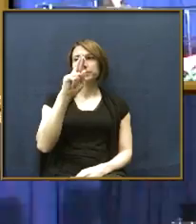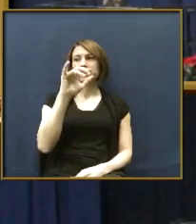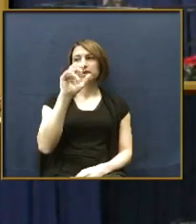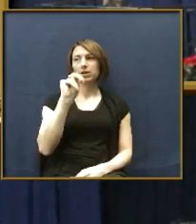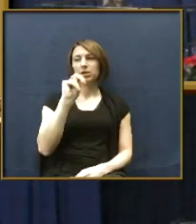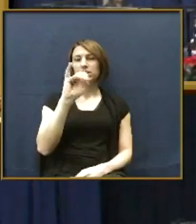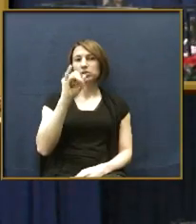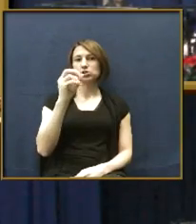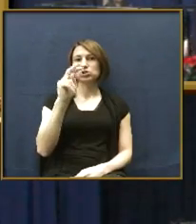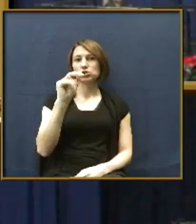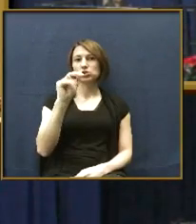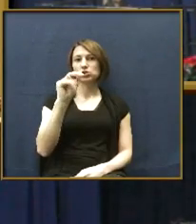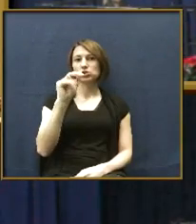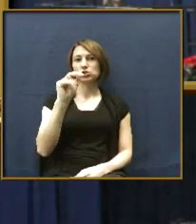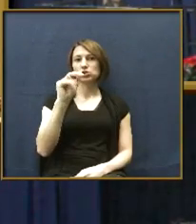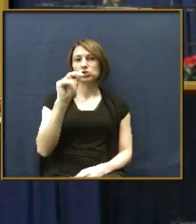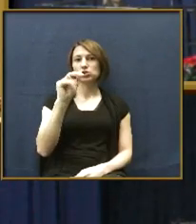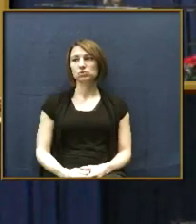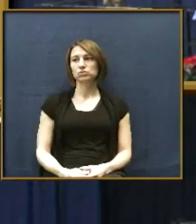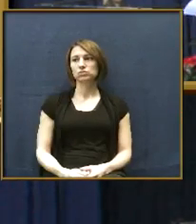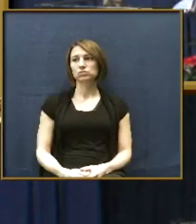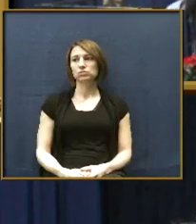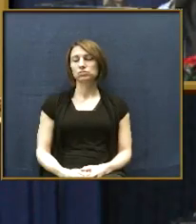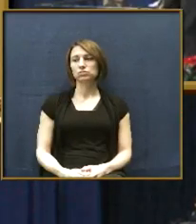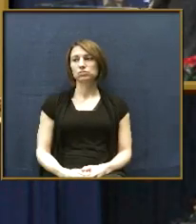Danielle Jones.